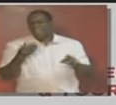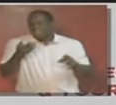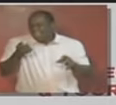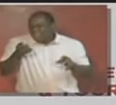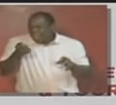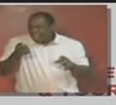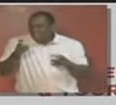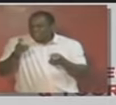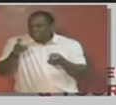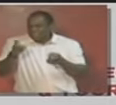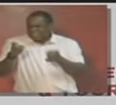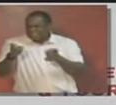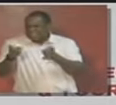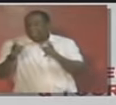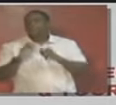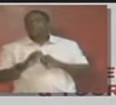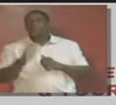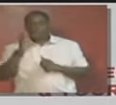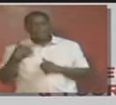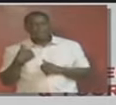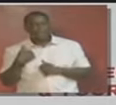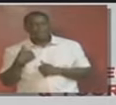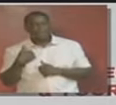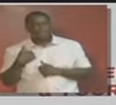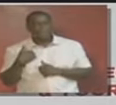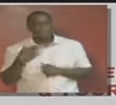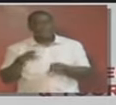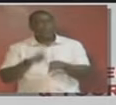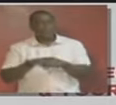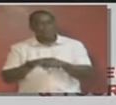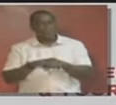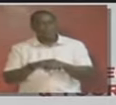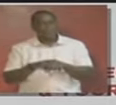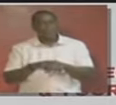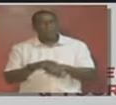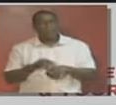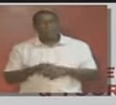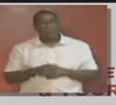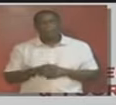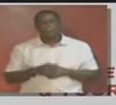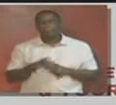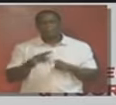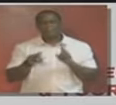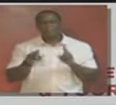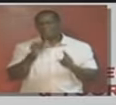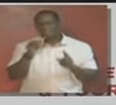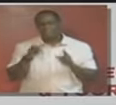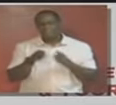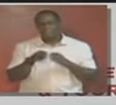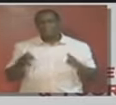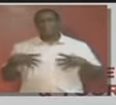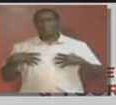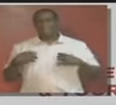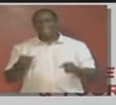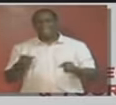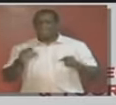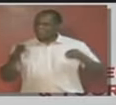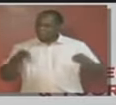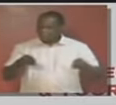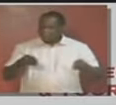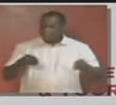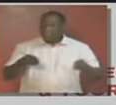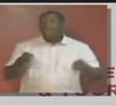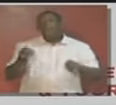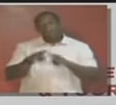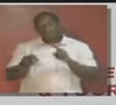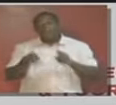noted about 7 to 9 of those sorts of variations that aren't of any public health concern, but they are of academic interest,